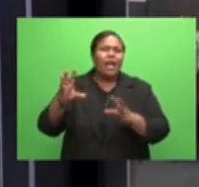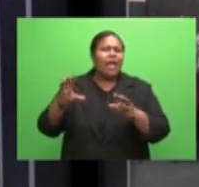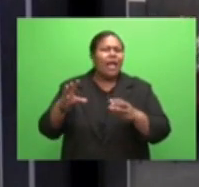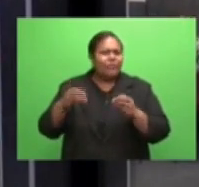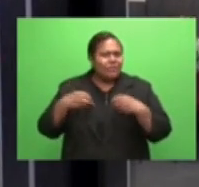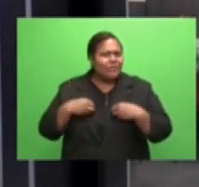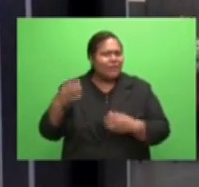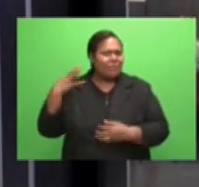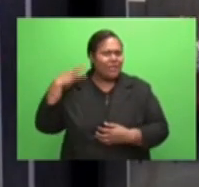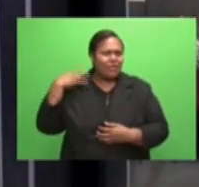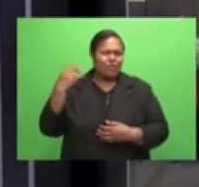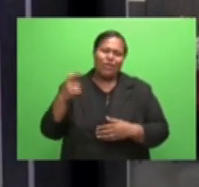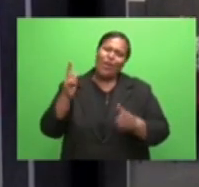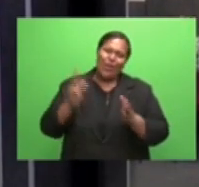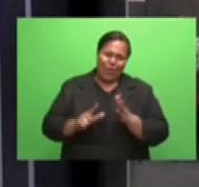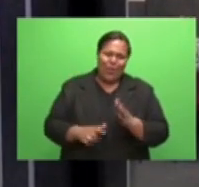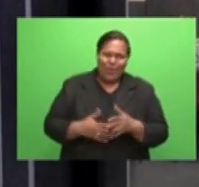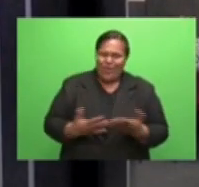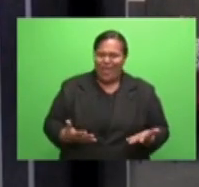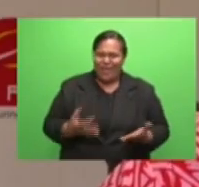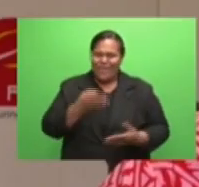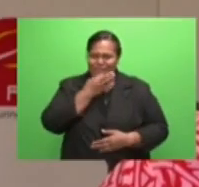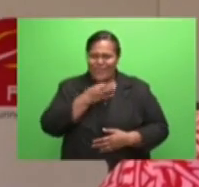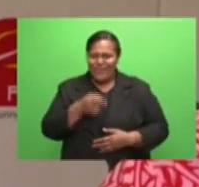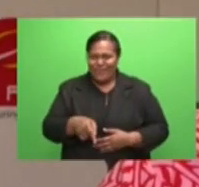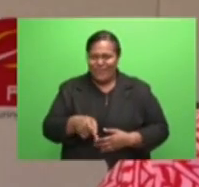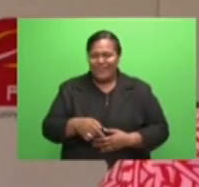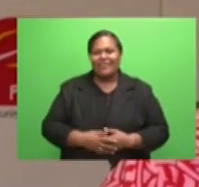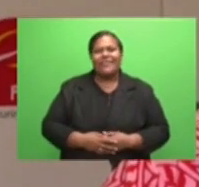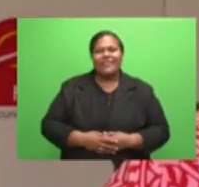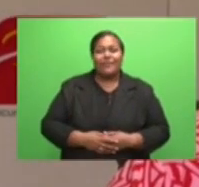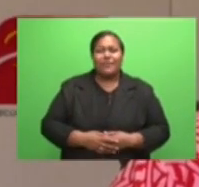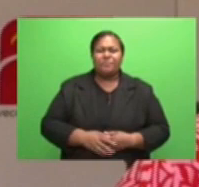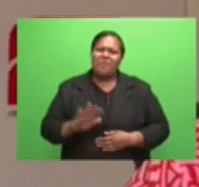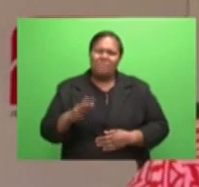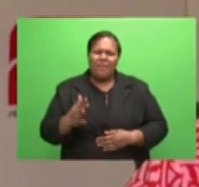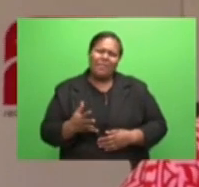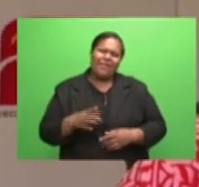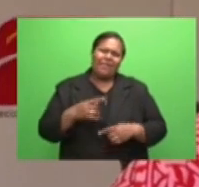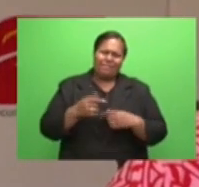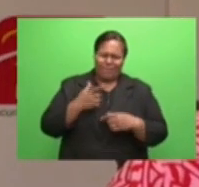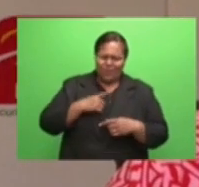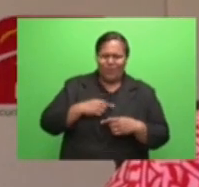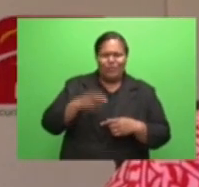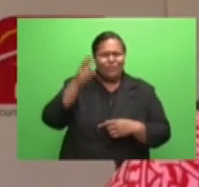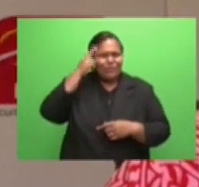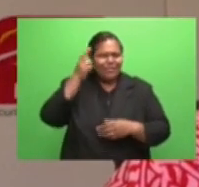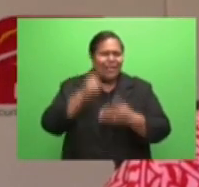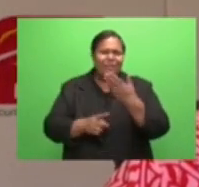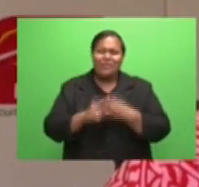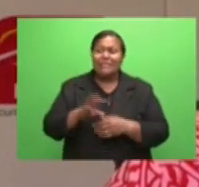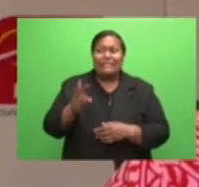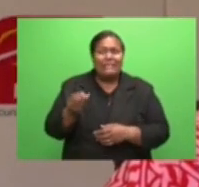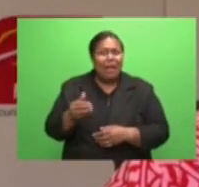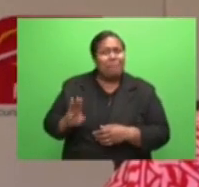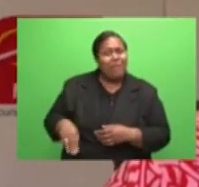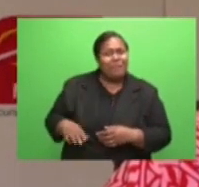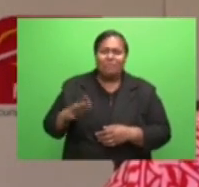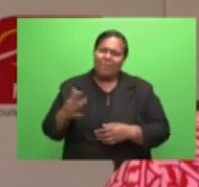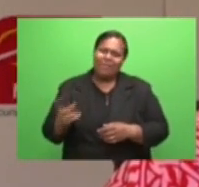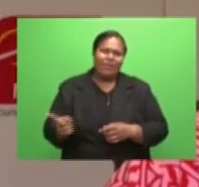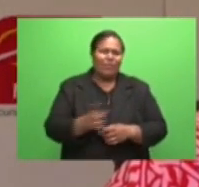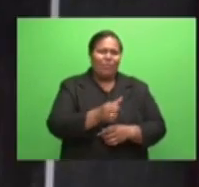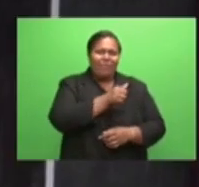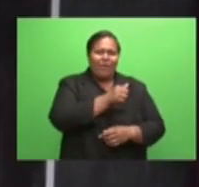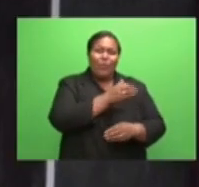so far is lower than expected. Koroi says this may be due to a few factors such as members returning to work, living in remote